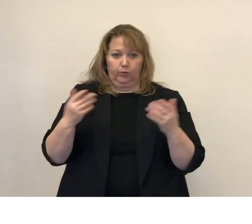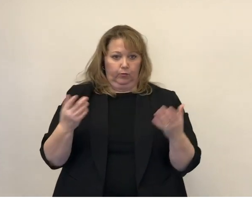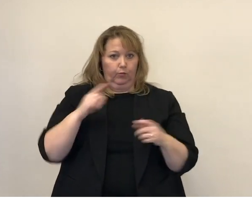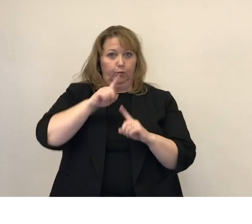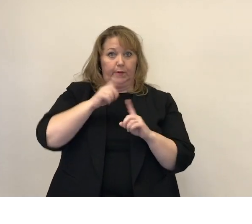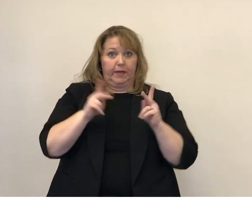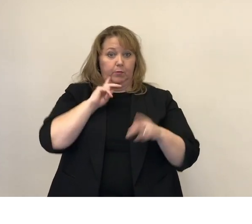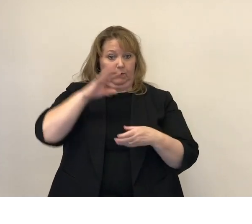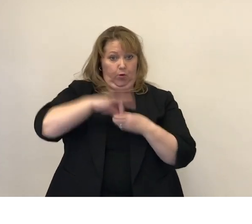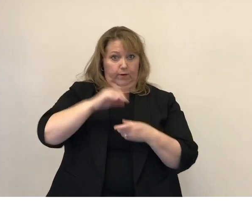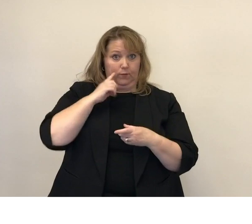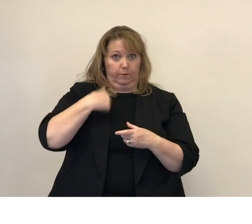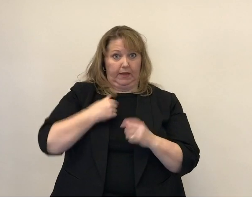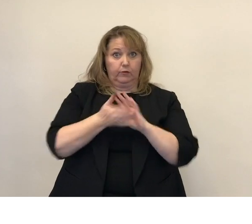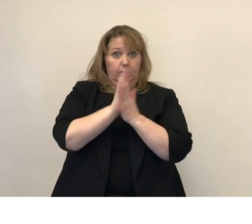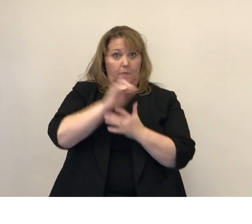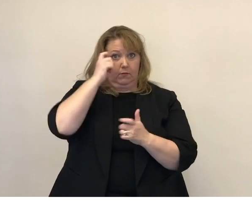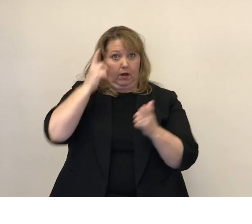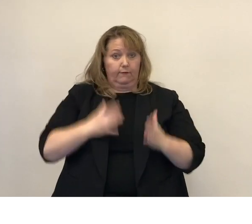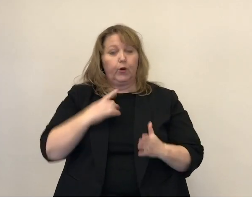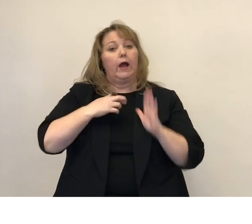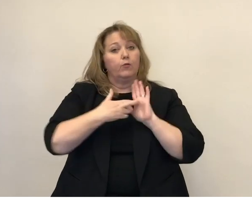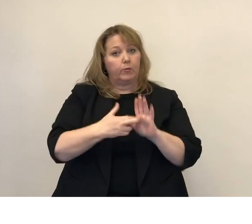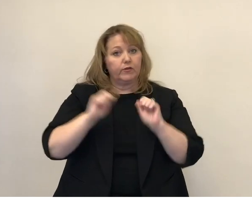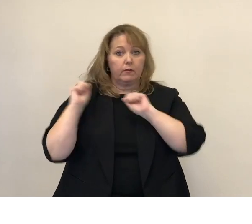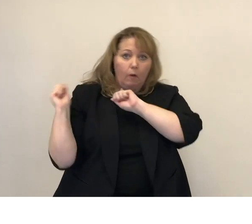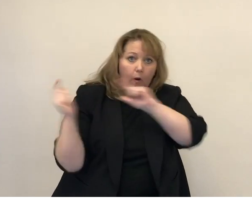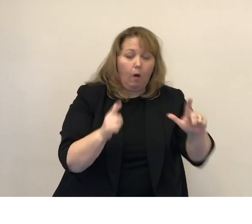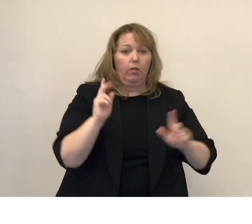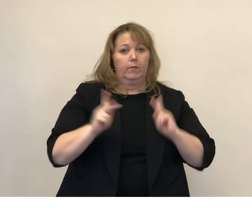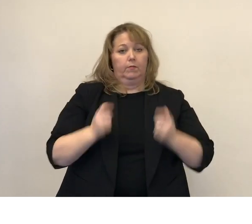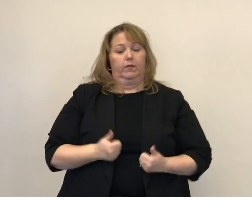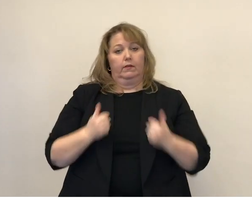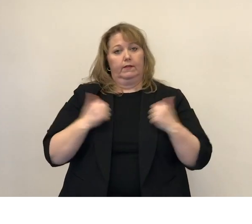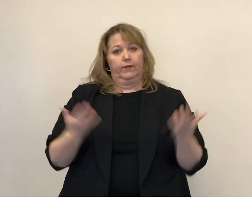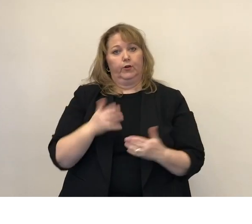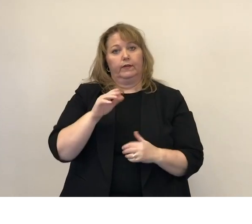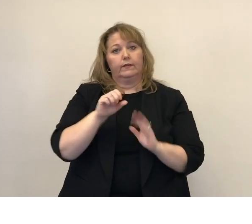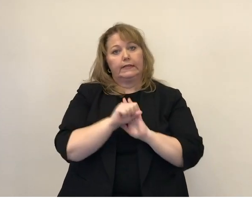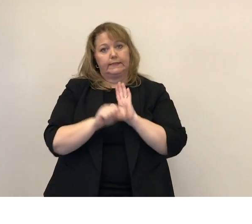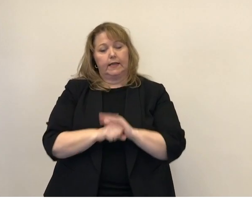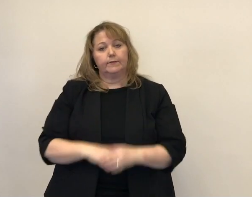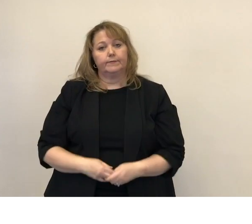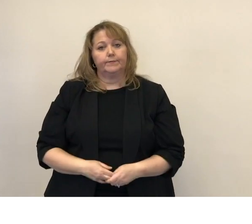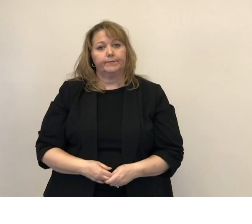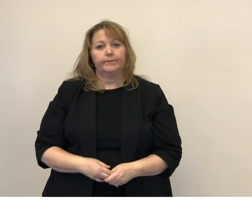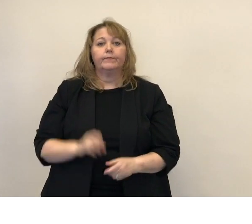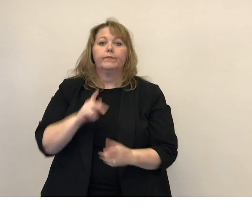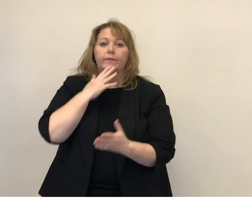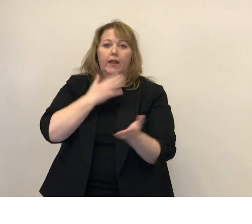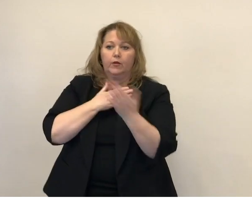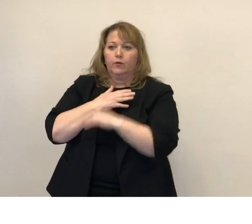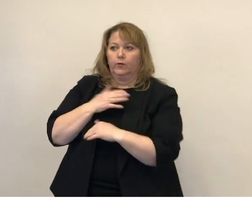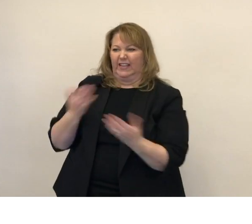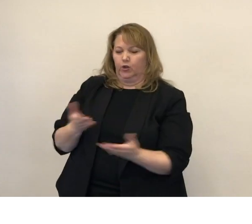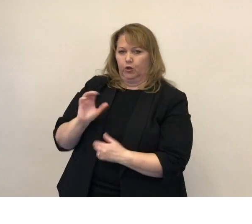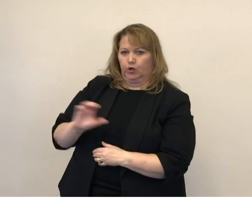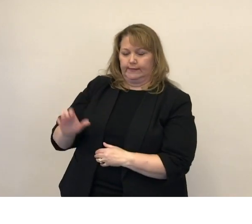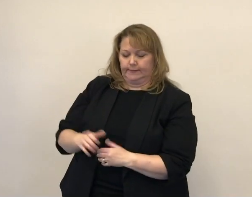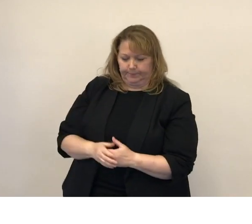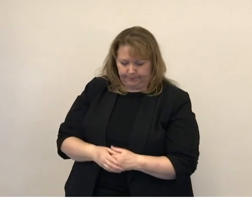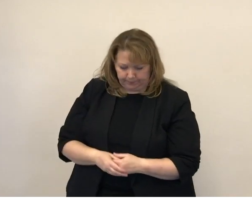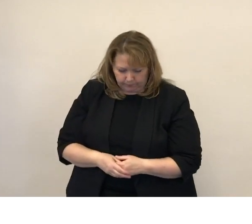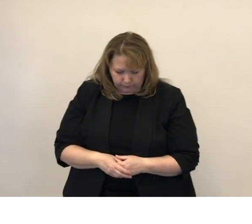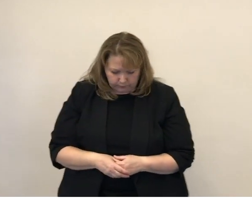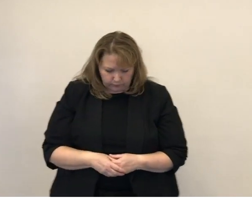Nevada, and that's what I intend to do. Thank you, Jacqueline. We'll go back to questions in the room here in Carson City. Governor, yesterday a